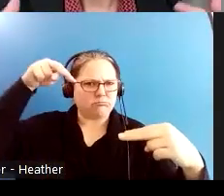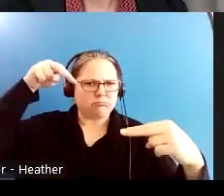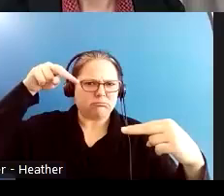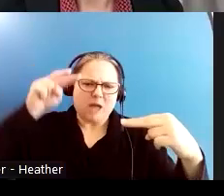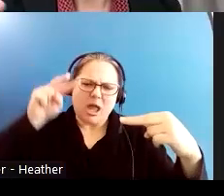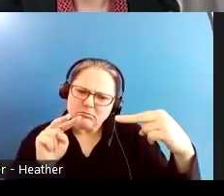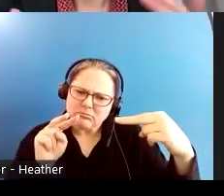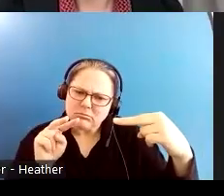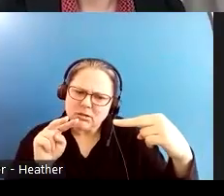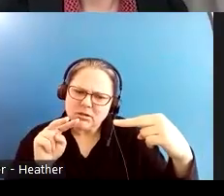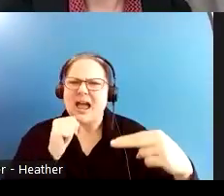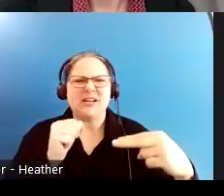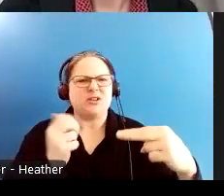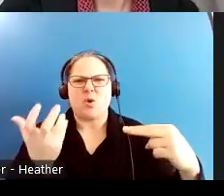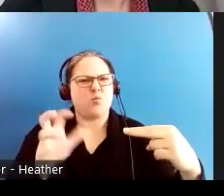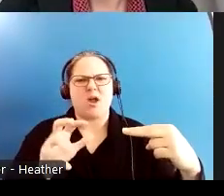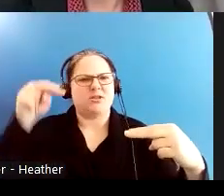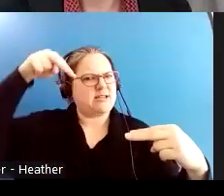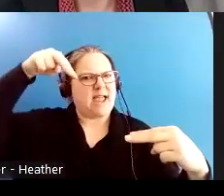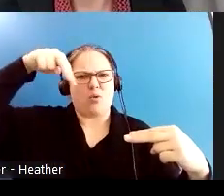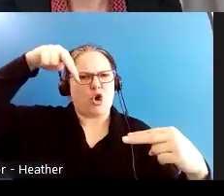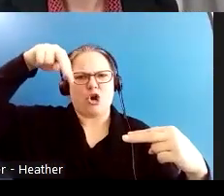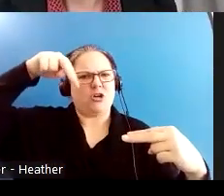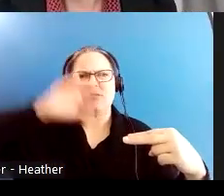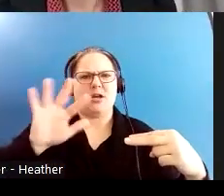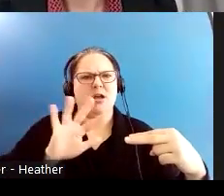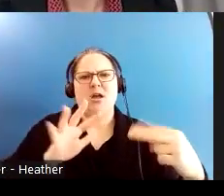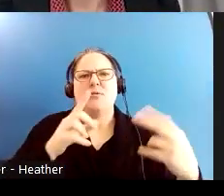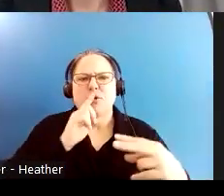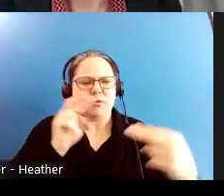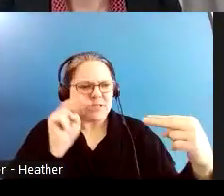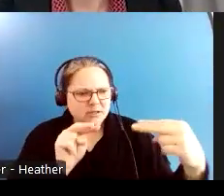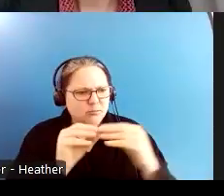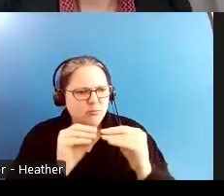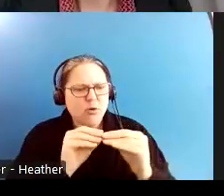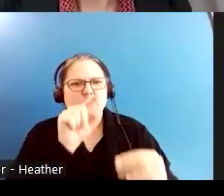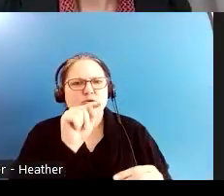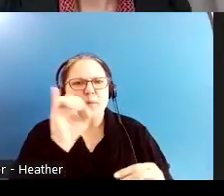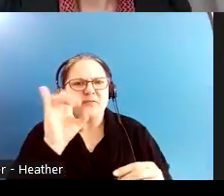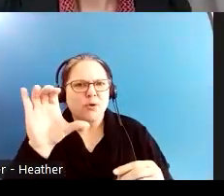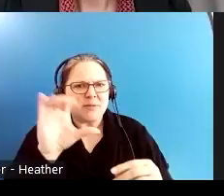not towering over folks, and we're using a trauma-informed approach to care.